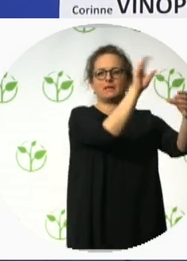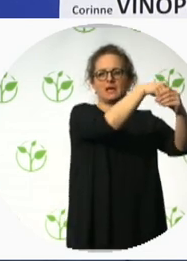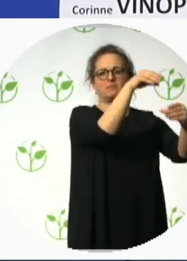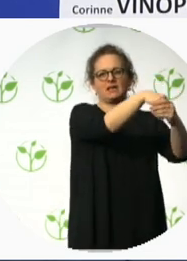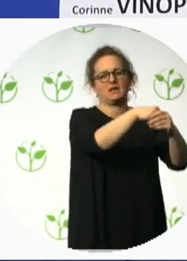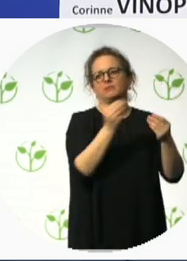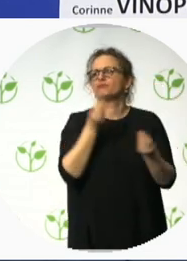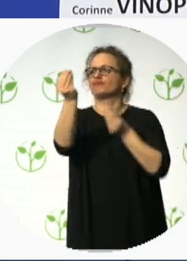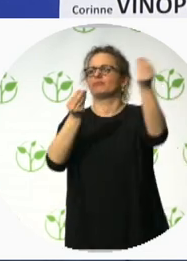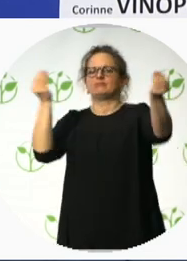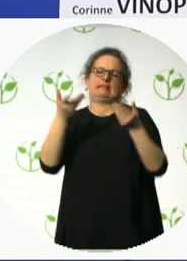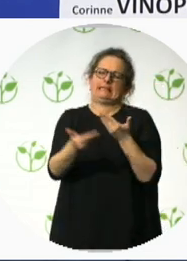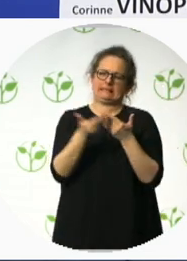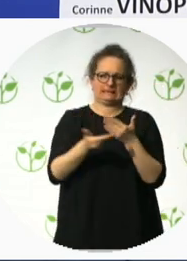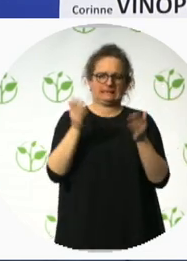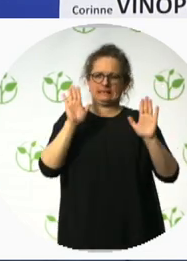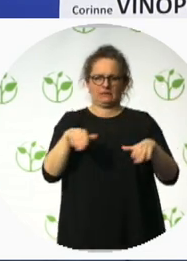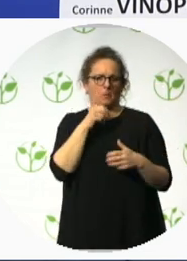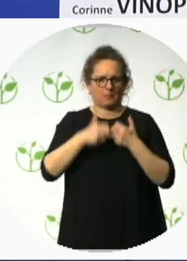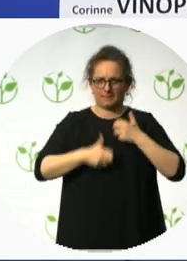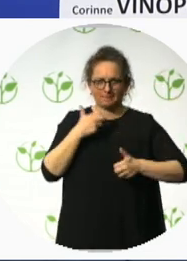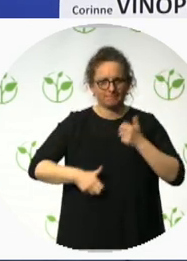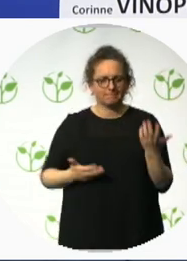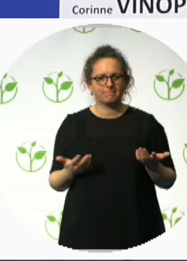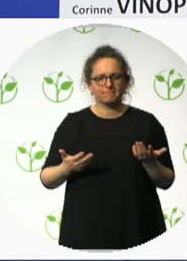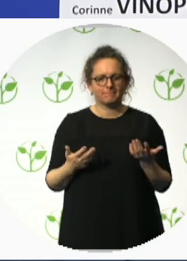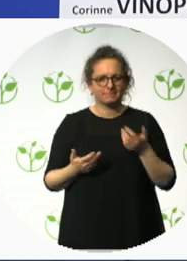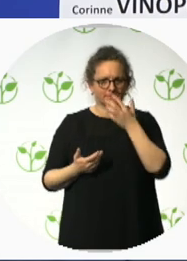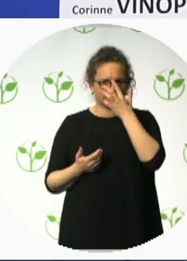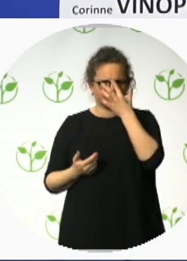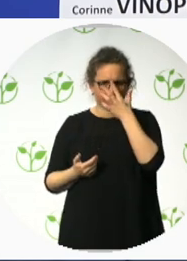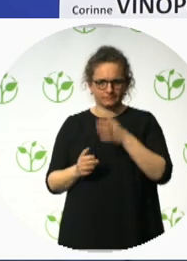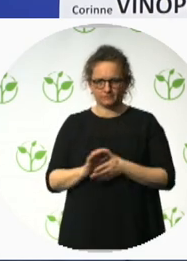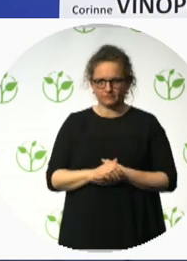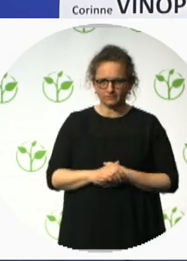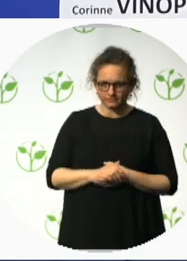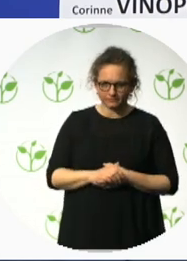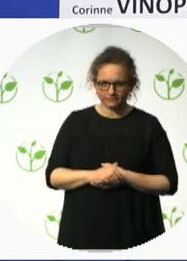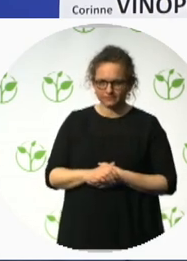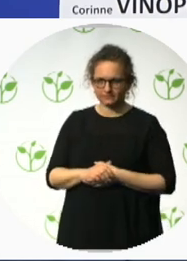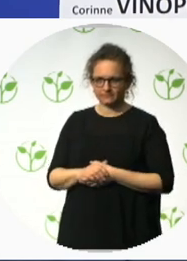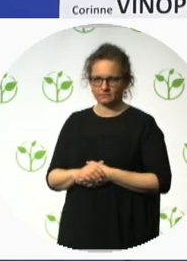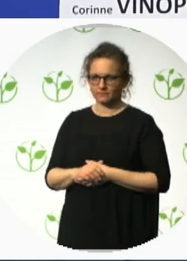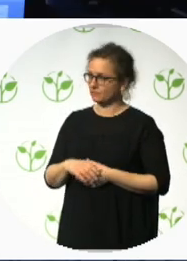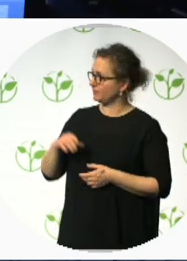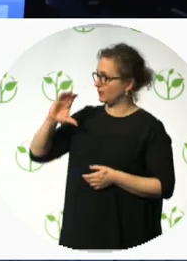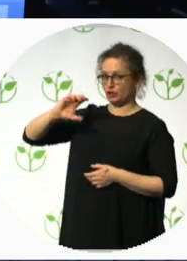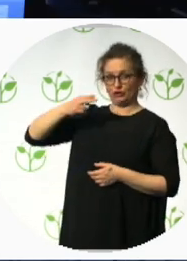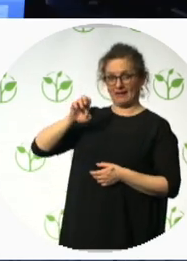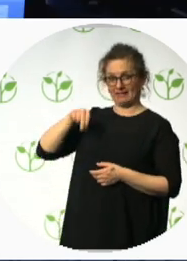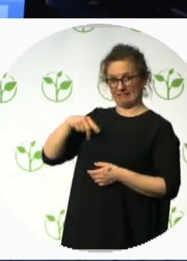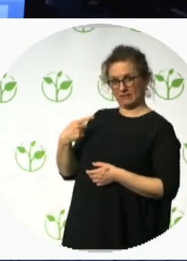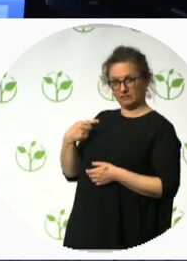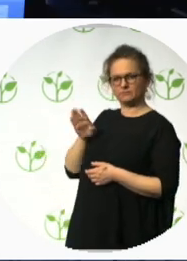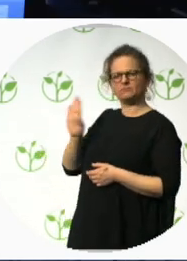what we're doing, and you have instant games and resources. Thank you very much. And Corinne and